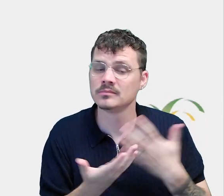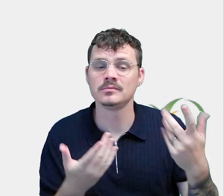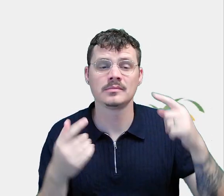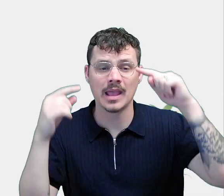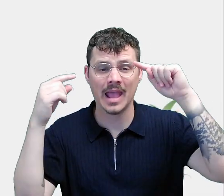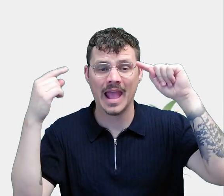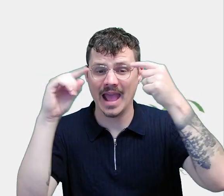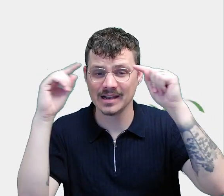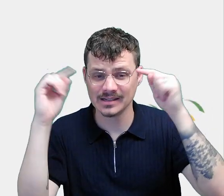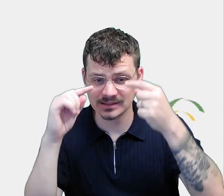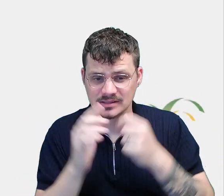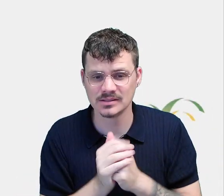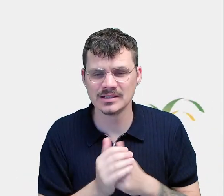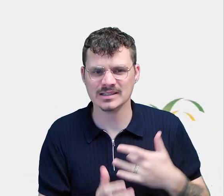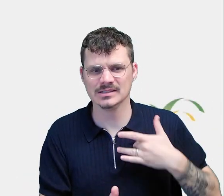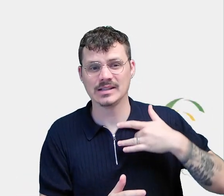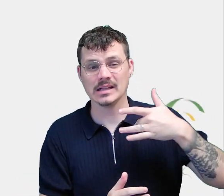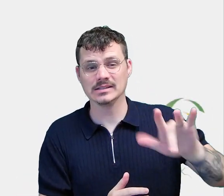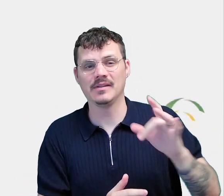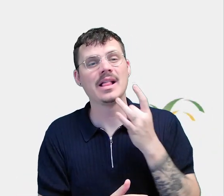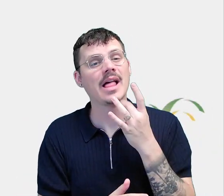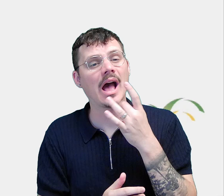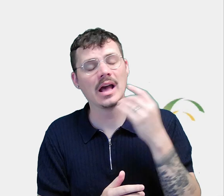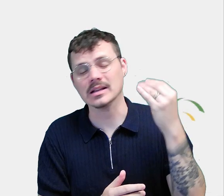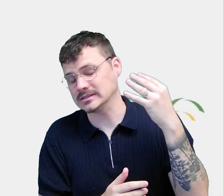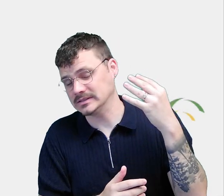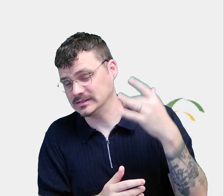Headaches, sensitivity to light,